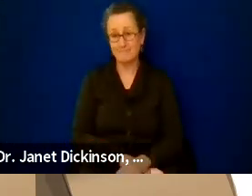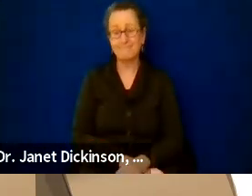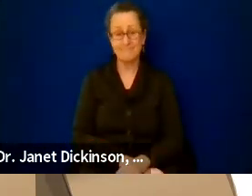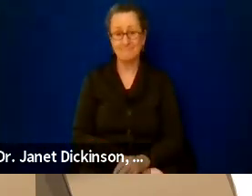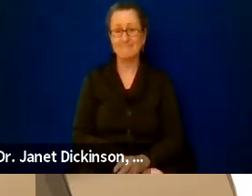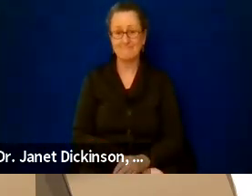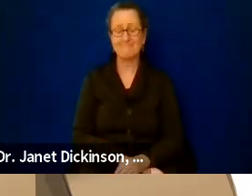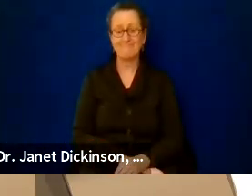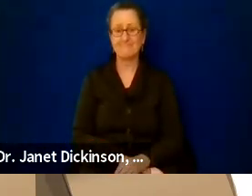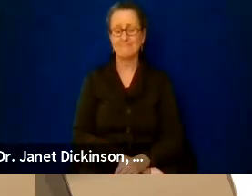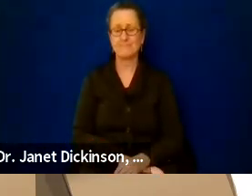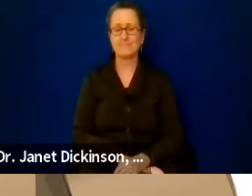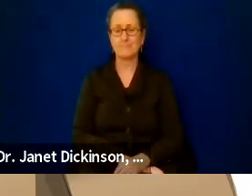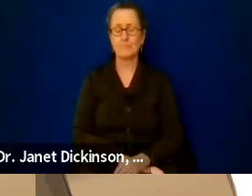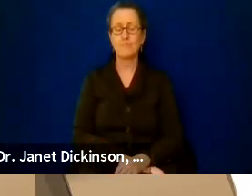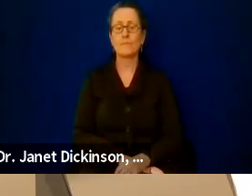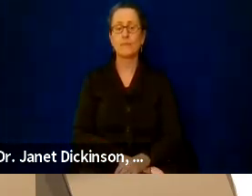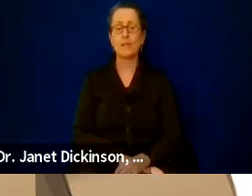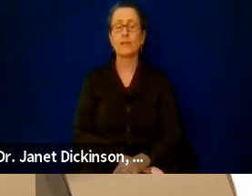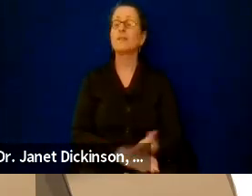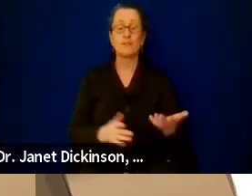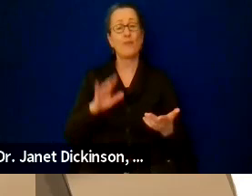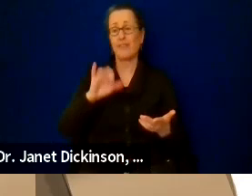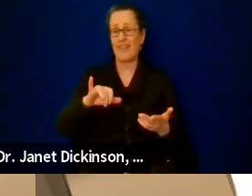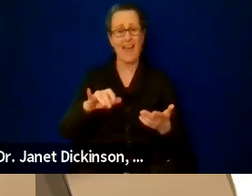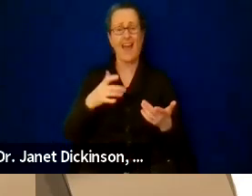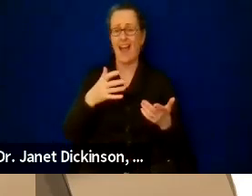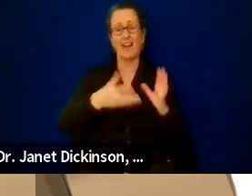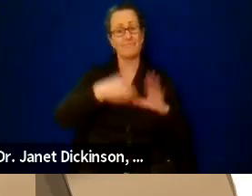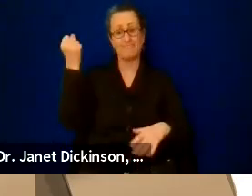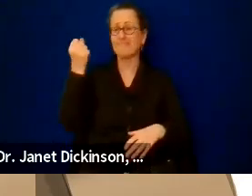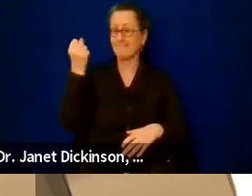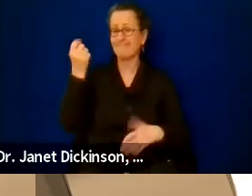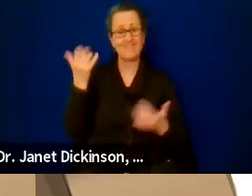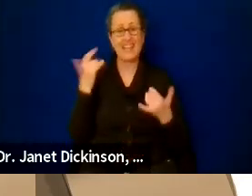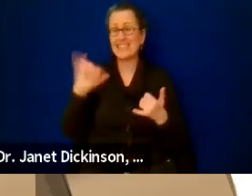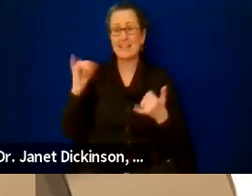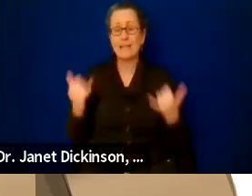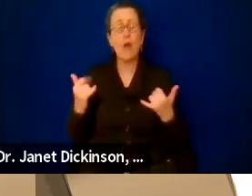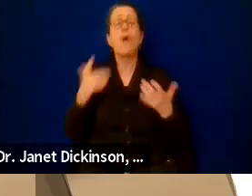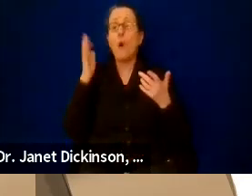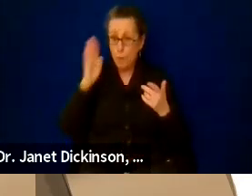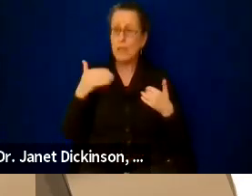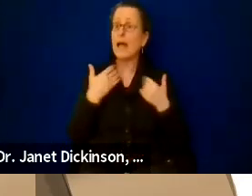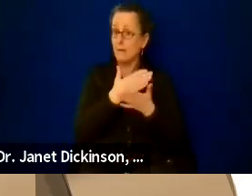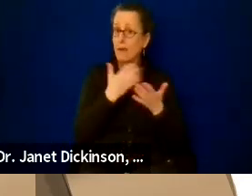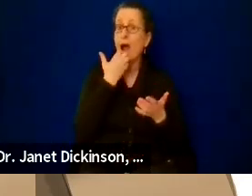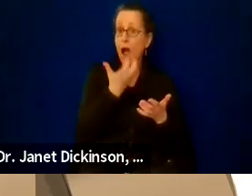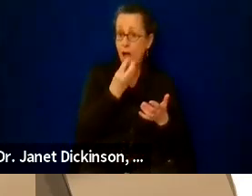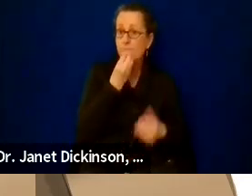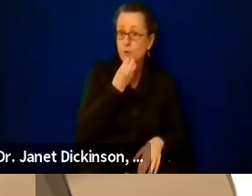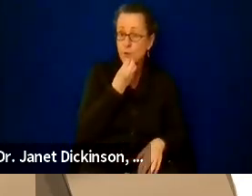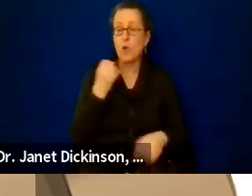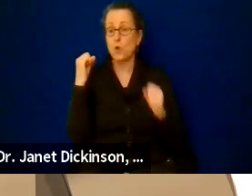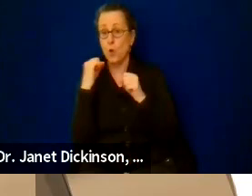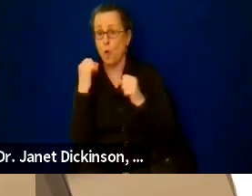minutes, but we will offer grab and go. There will be a combination of both hot and cold choices. I know that schools send